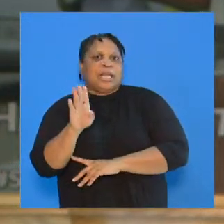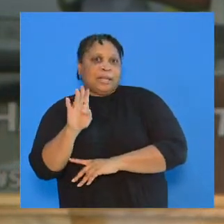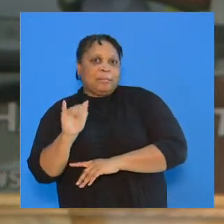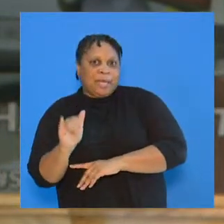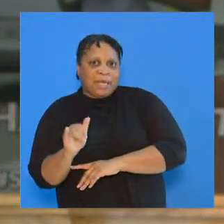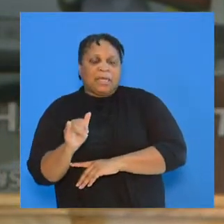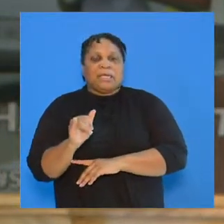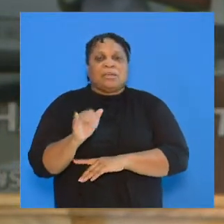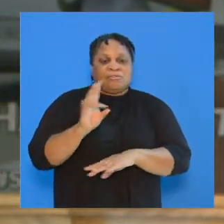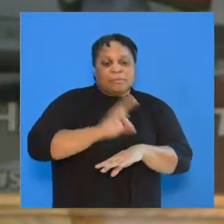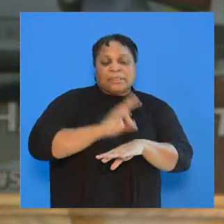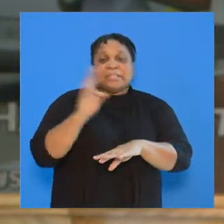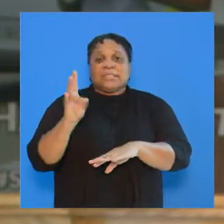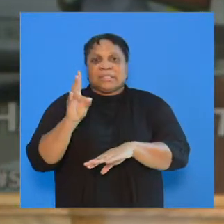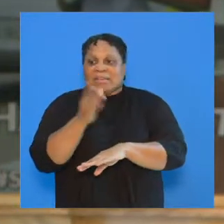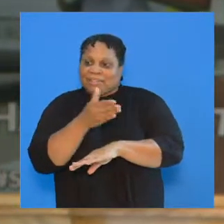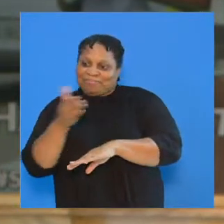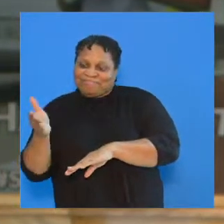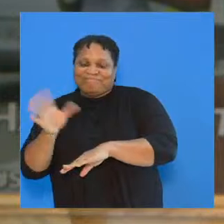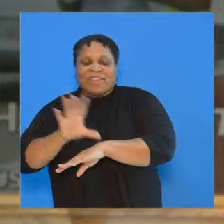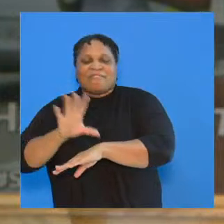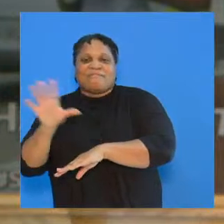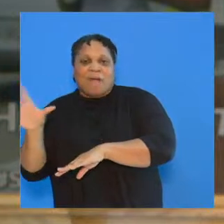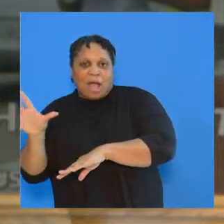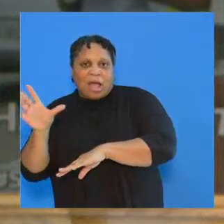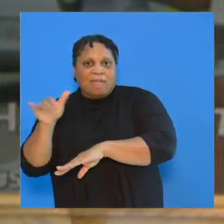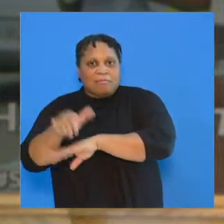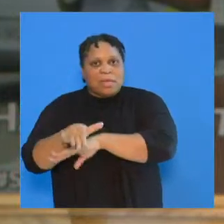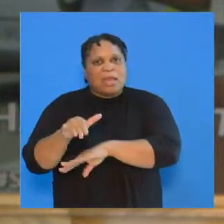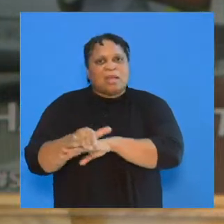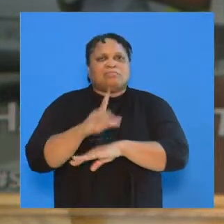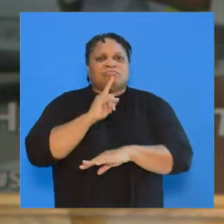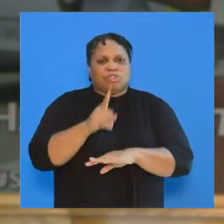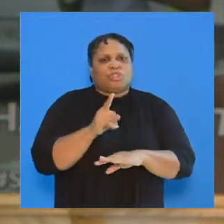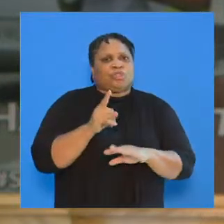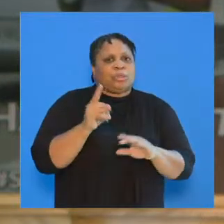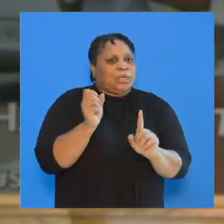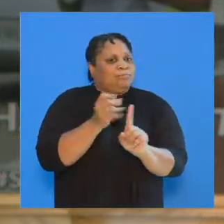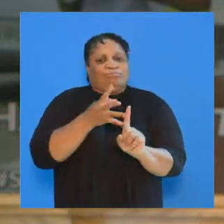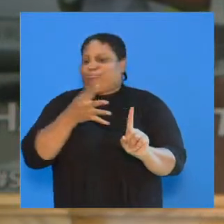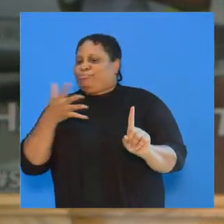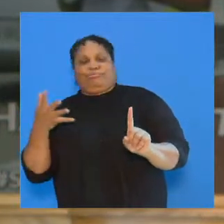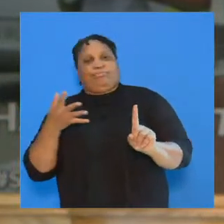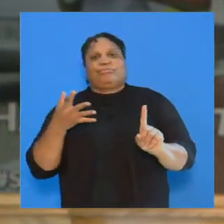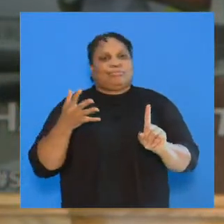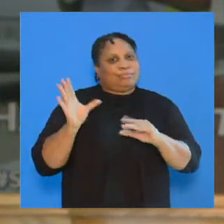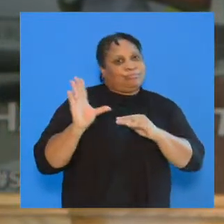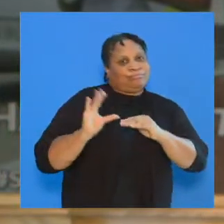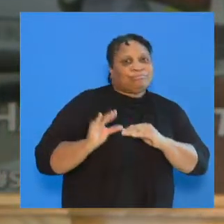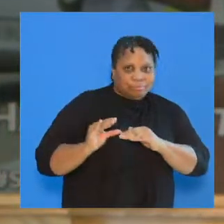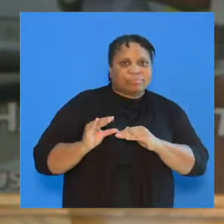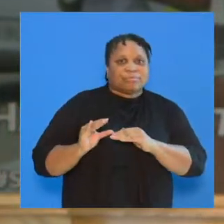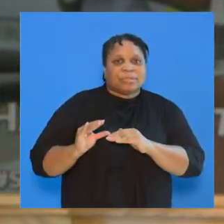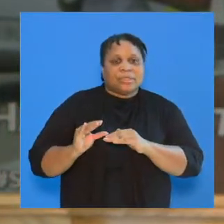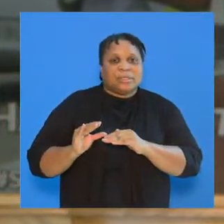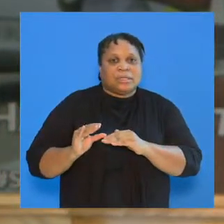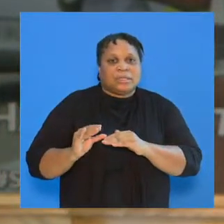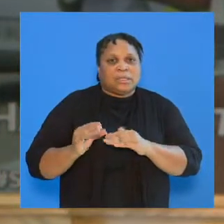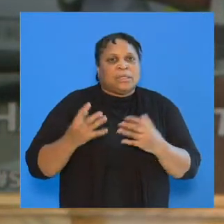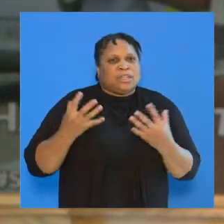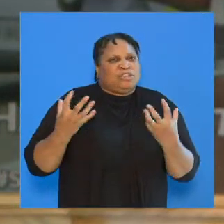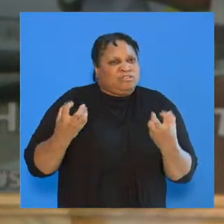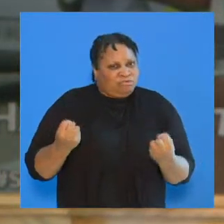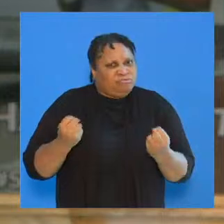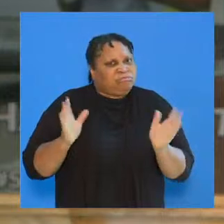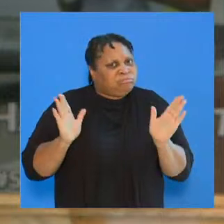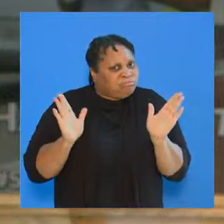to 5 p.m. In order to ensure that wait times at the pop-up testing venues are as minimal as possible, I strongly